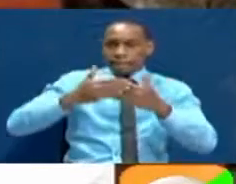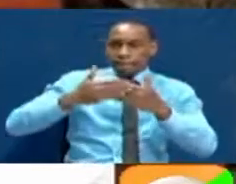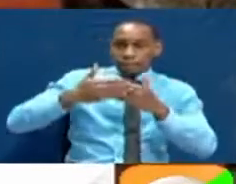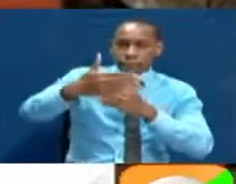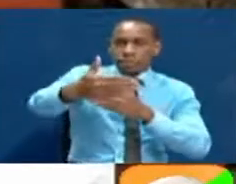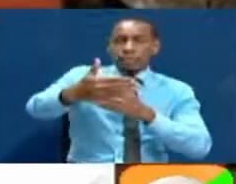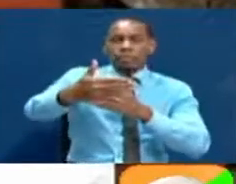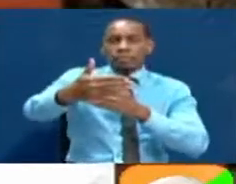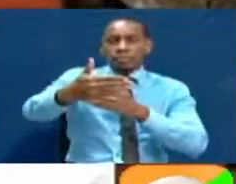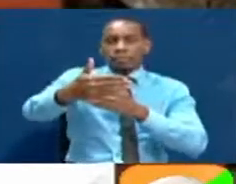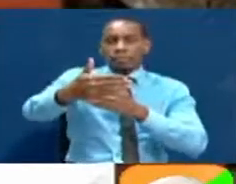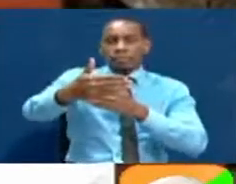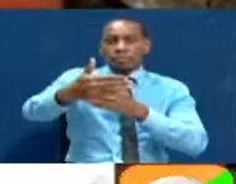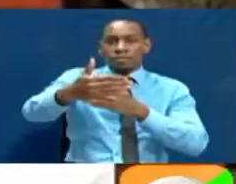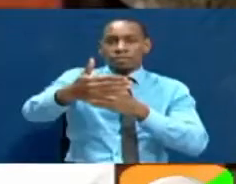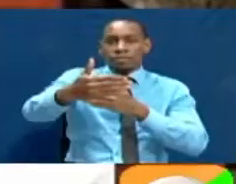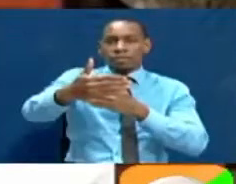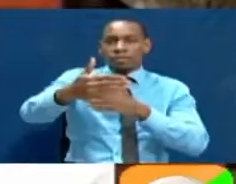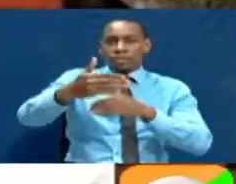future, fit for present